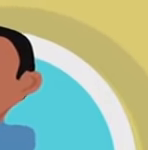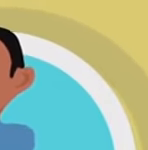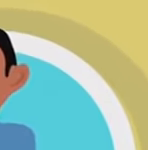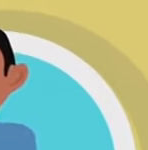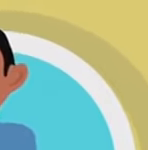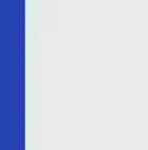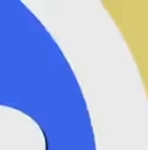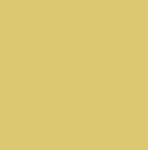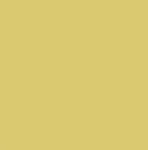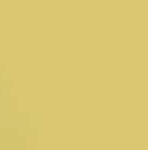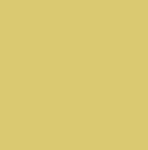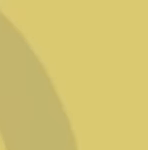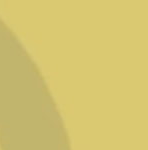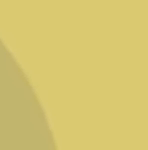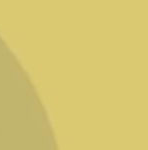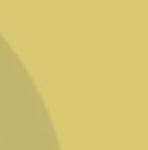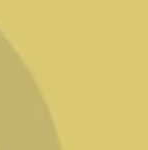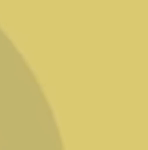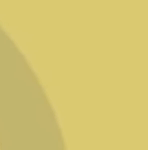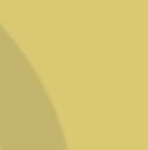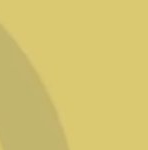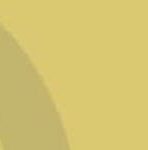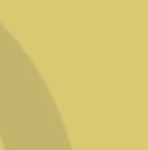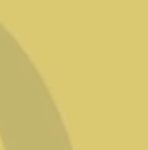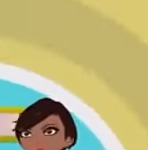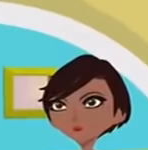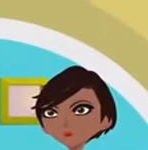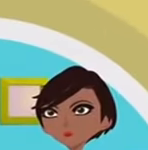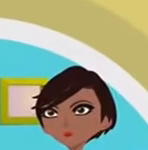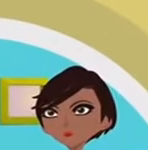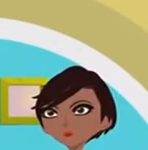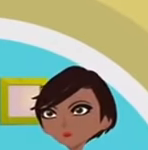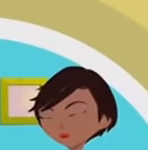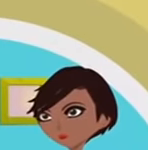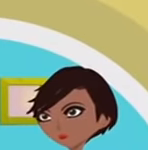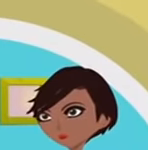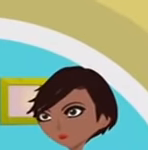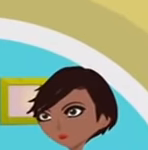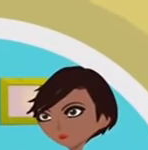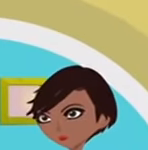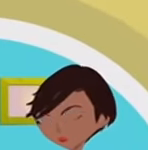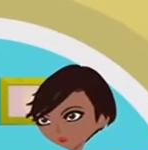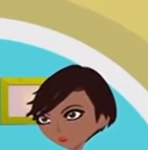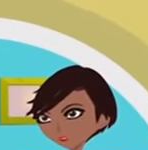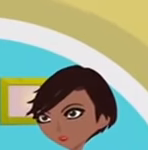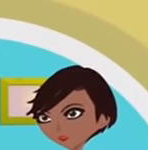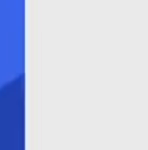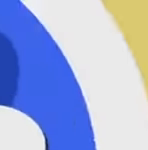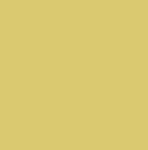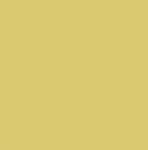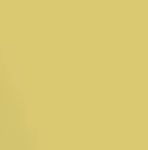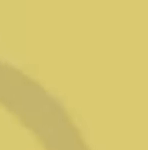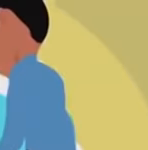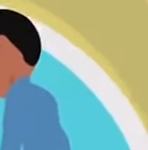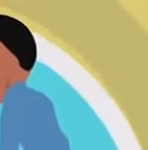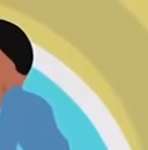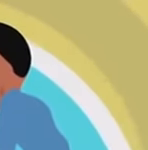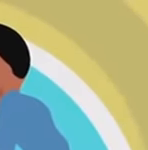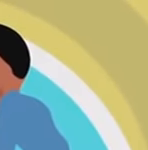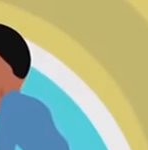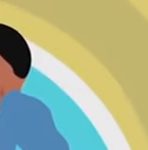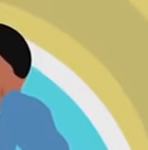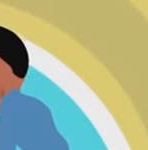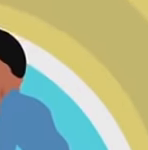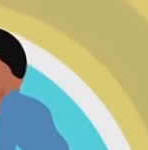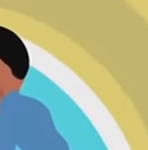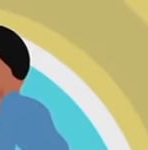and protected. Tip number 1. If you have to leave home, ensure that your children are in the care of a responsible adult. Tip number 2. Listen